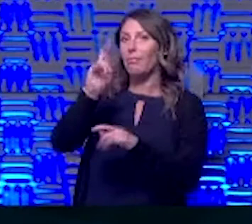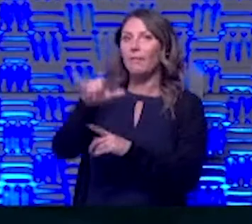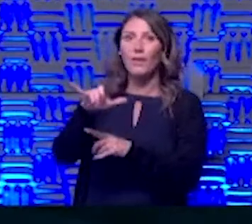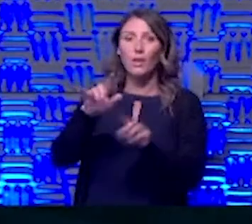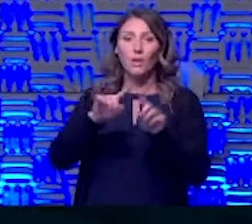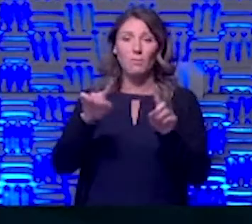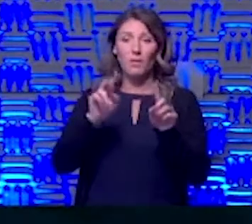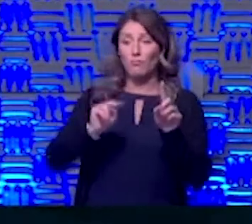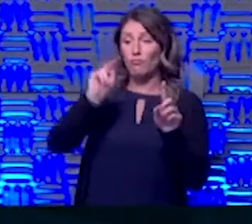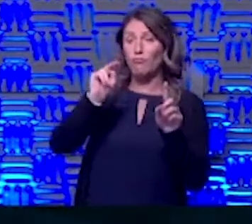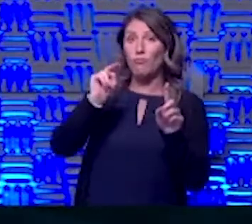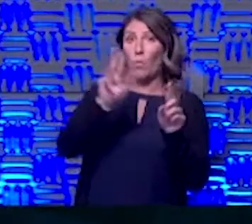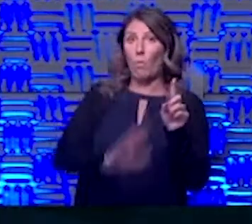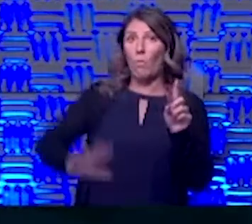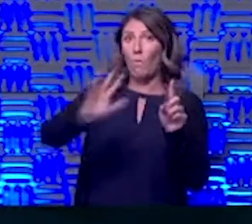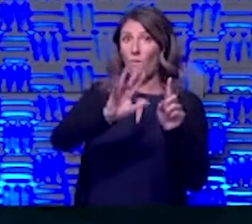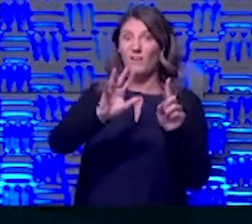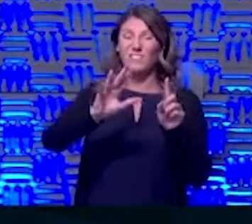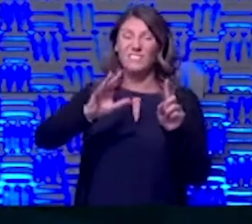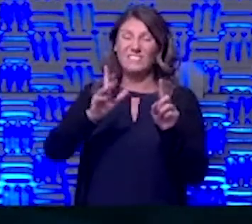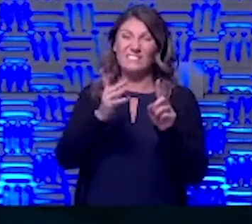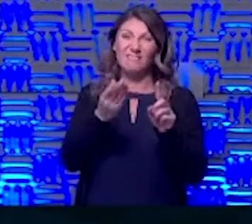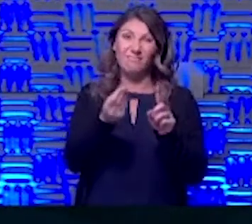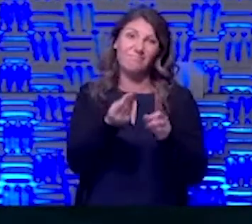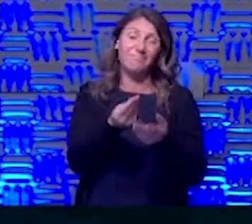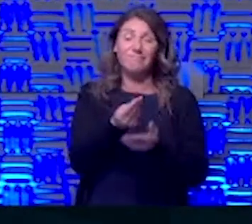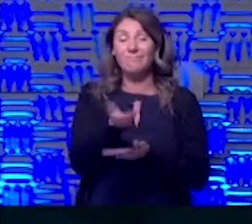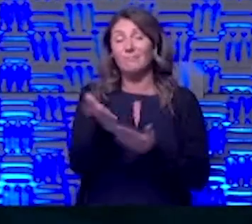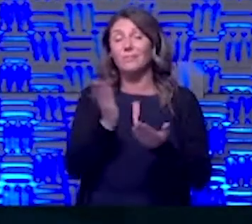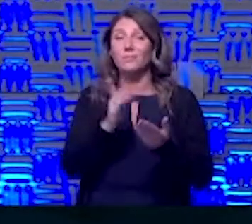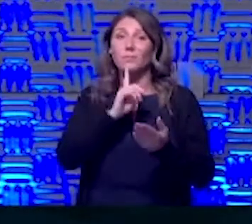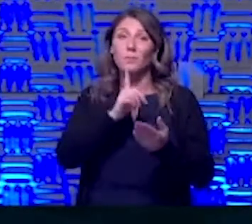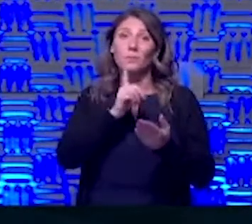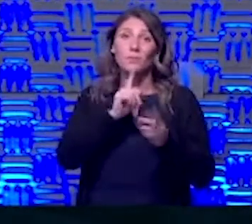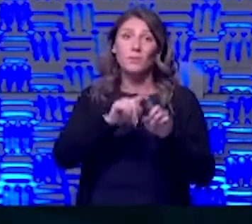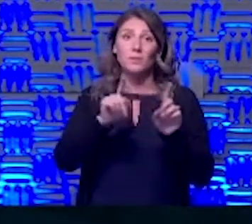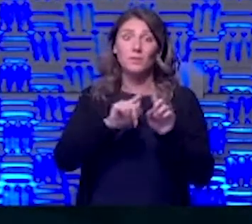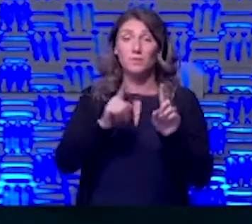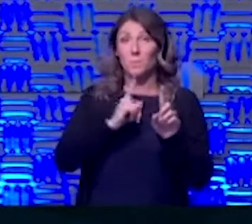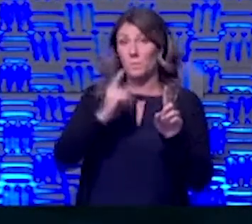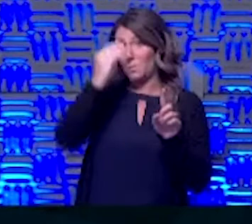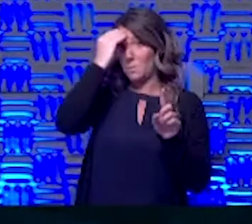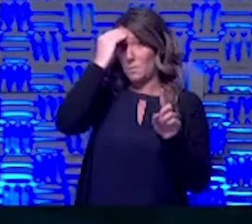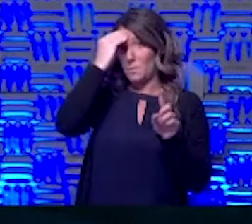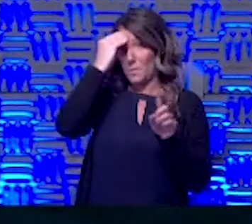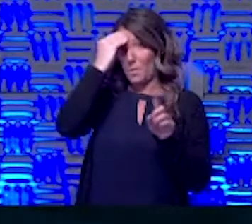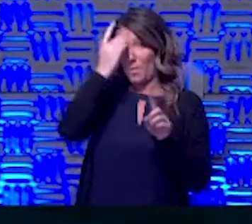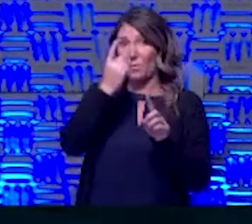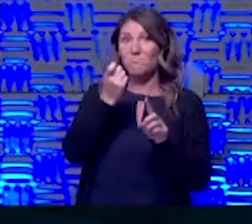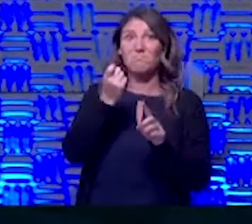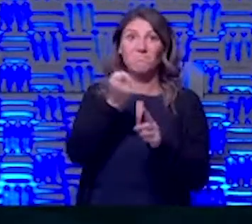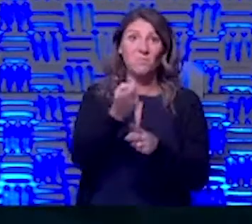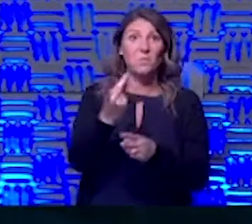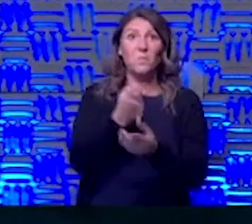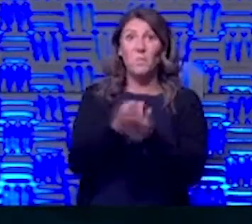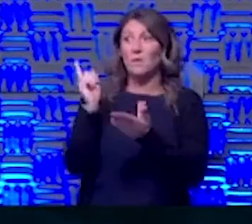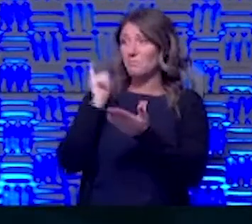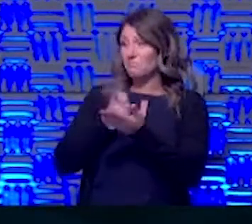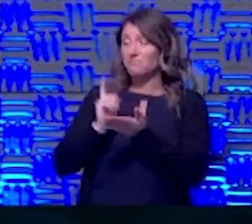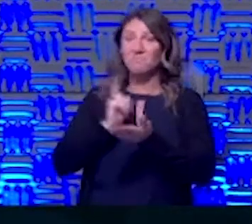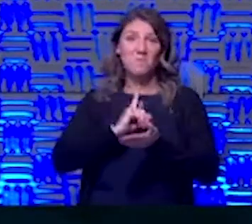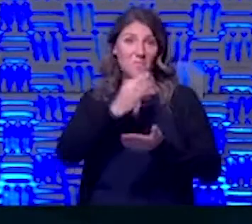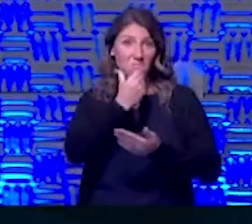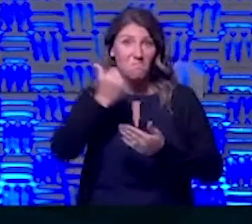in the Northland, things are a little different. As you know, weeks ago we were in a lot better shape than a lot of you guys down